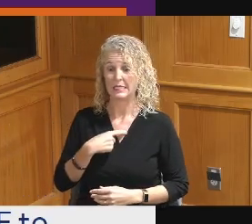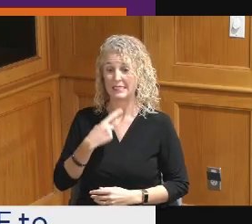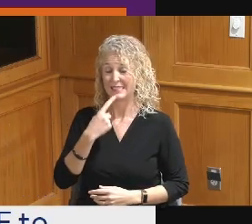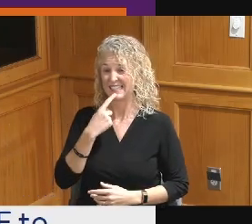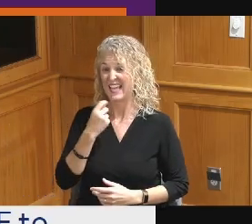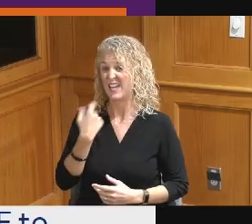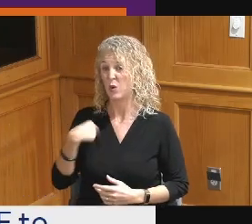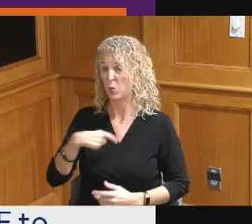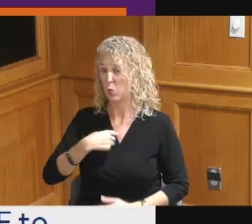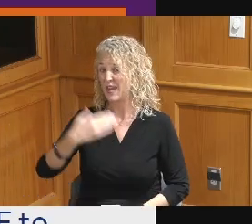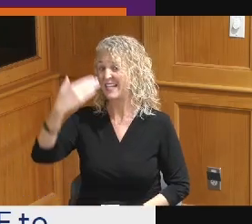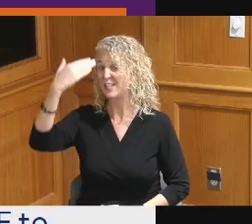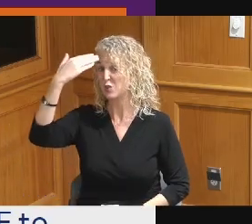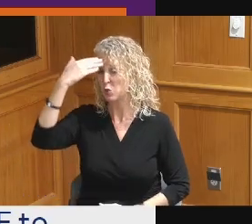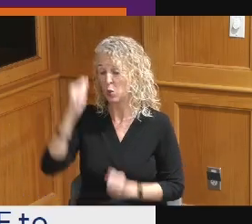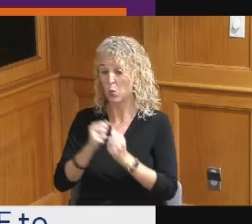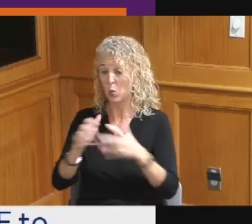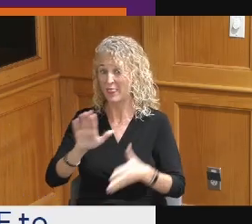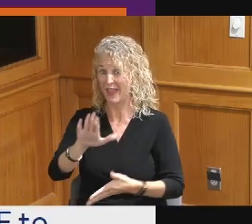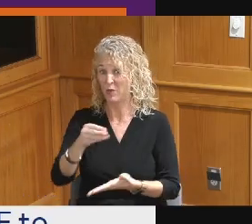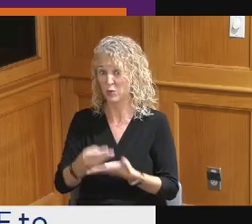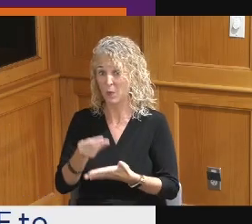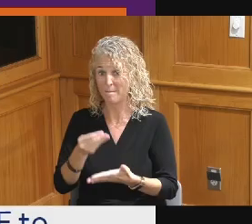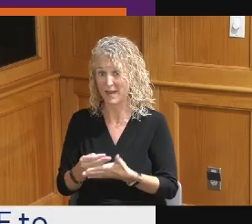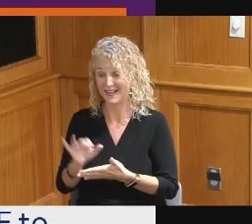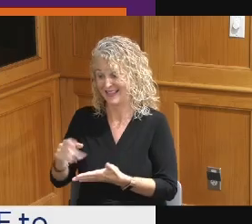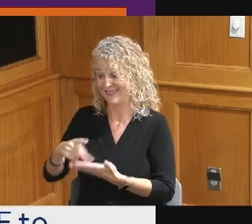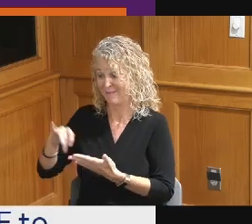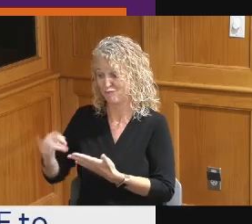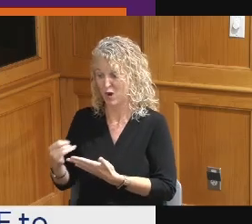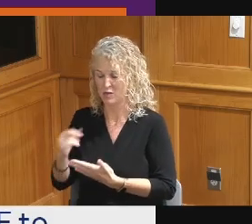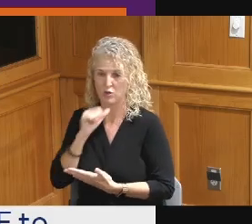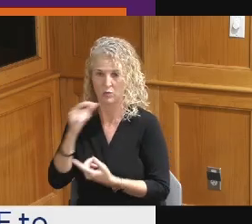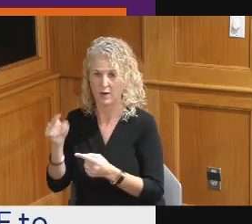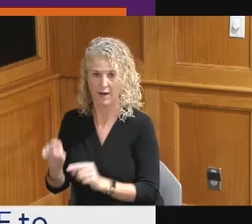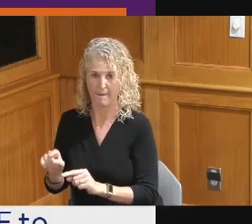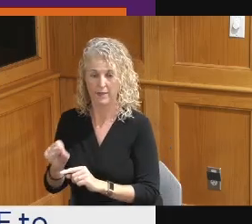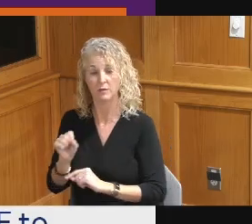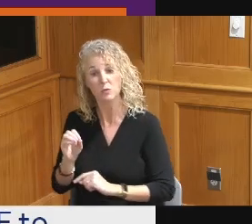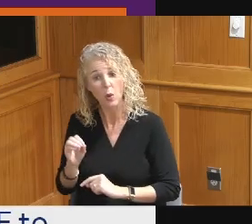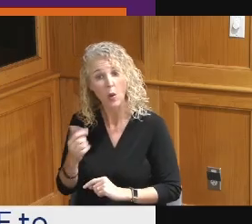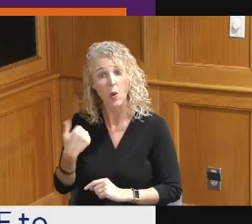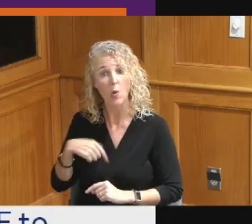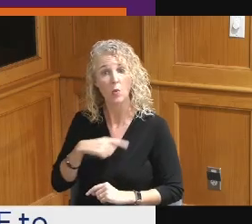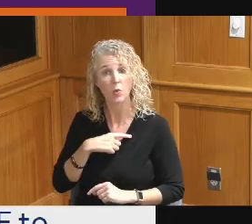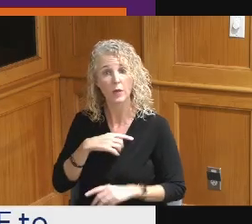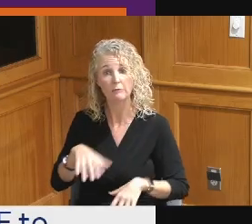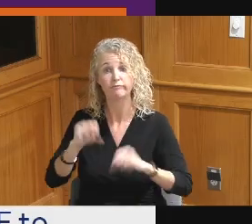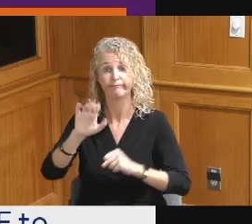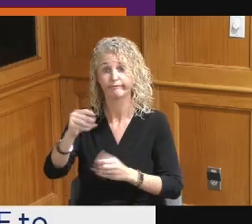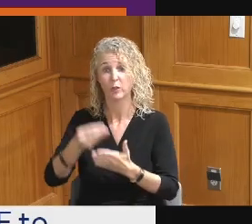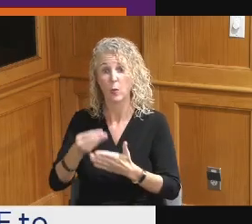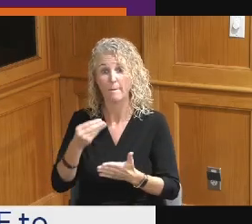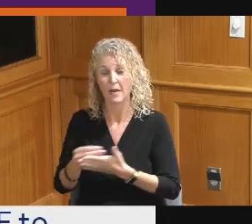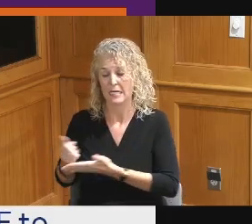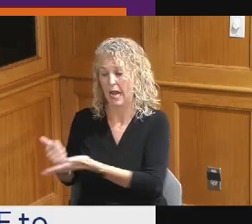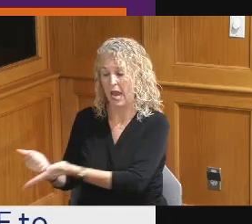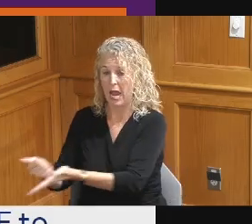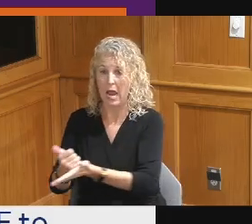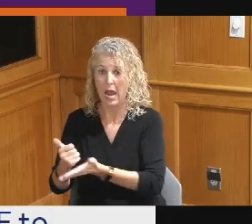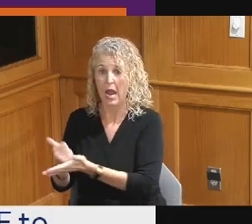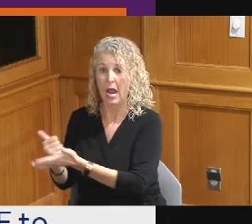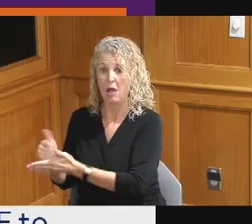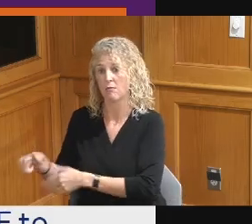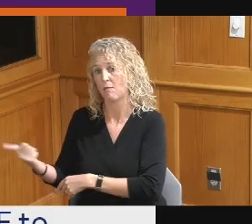were going to die, but for the funding that you all made available. We were able to step into that and by the nature of the way the program works, help